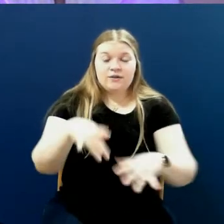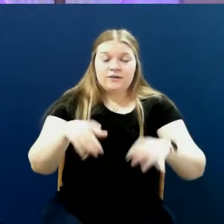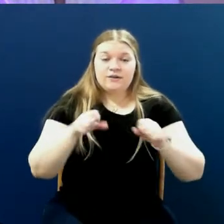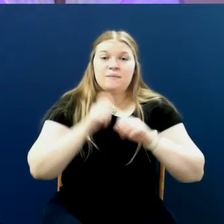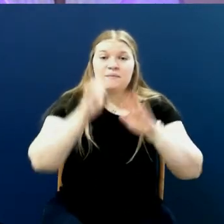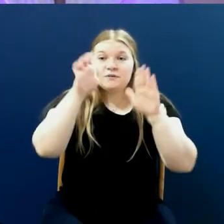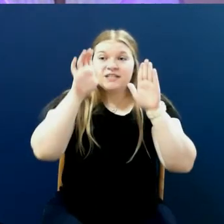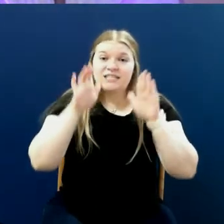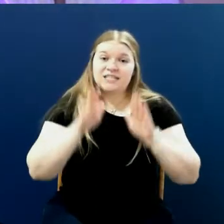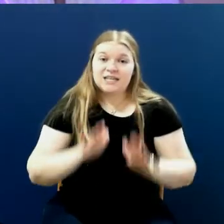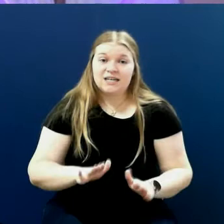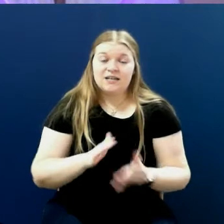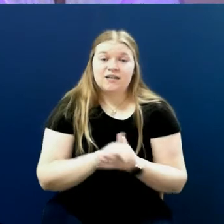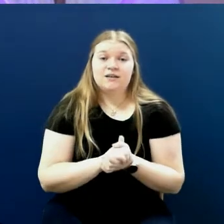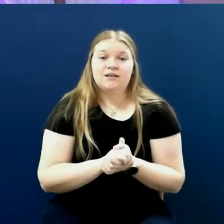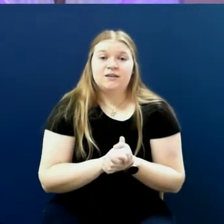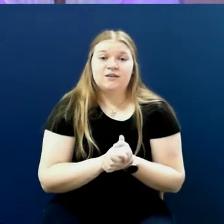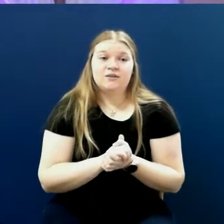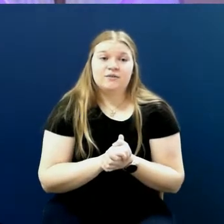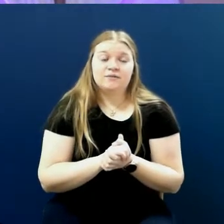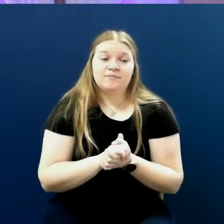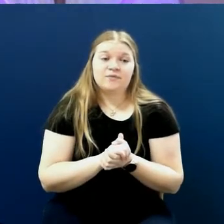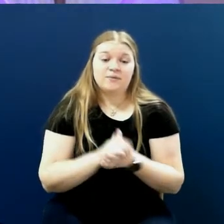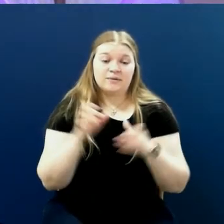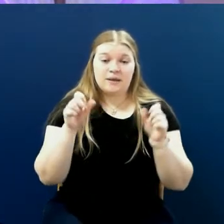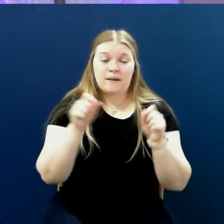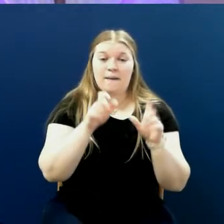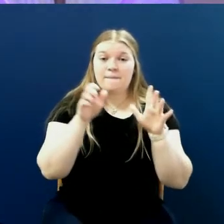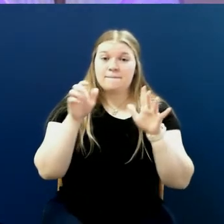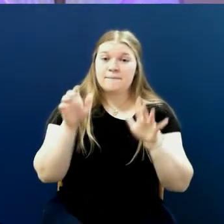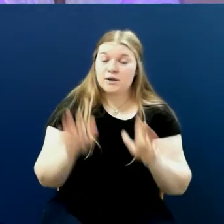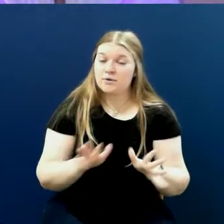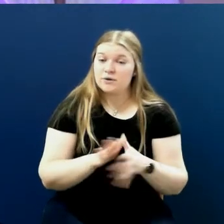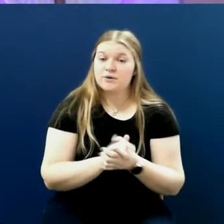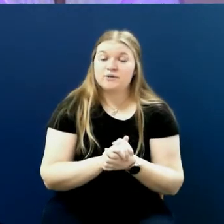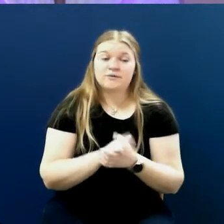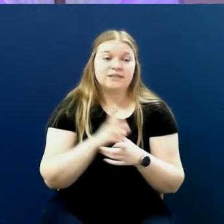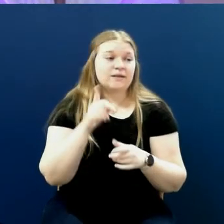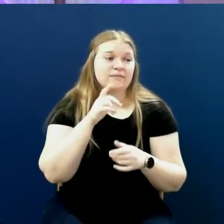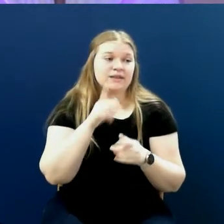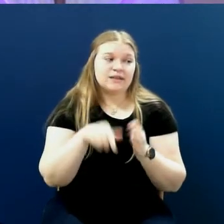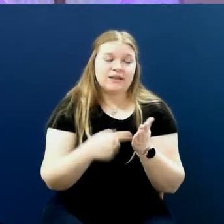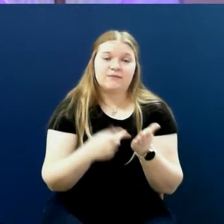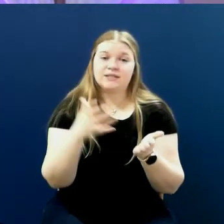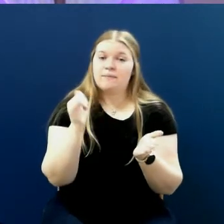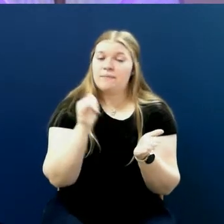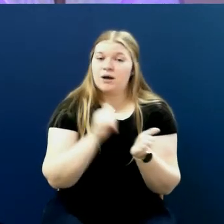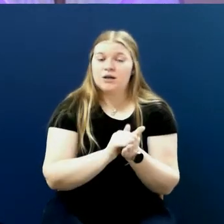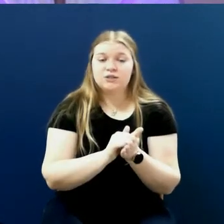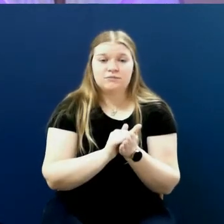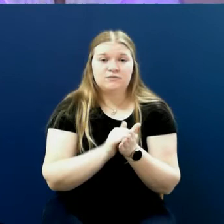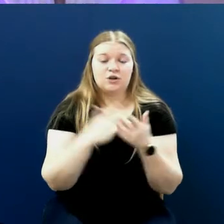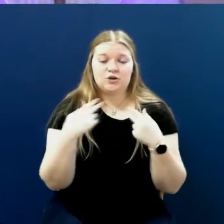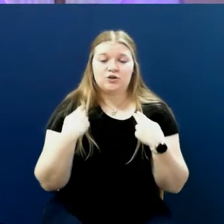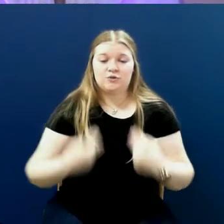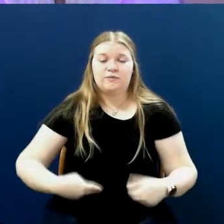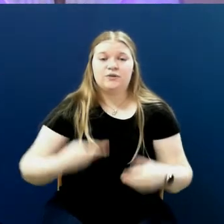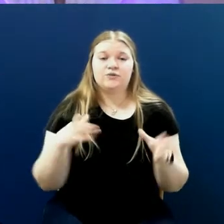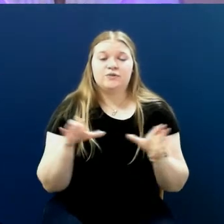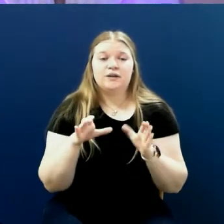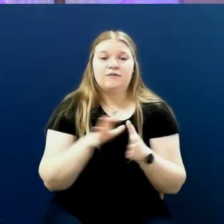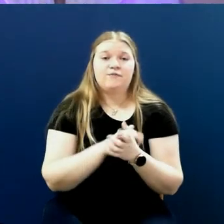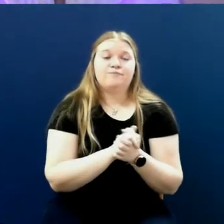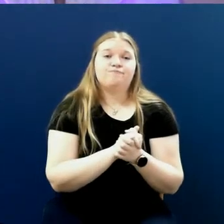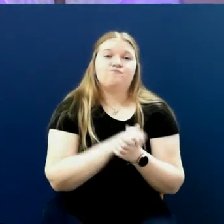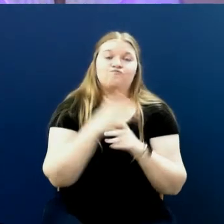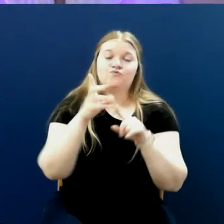thing. It was a miracle. It was something that was impossible in human terms. As you turn over to